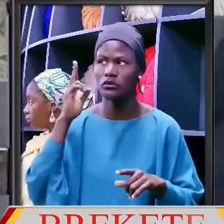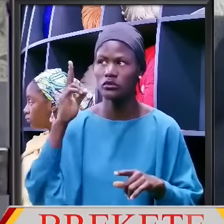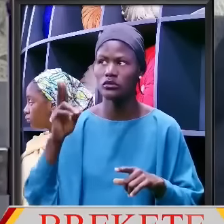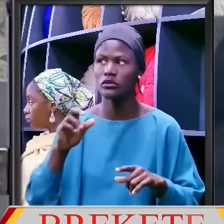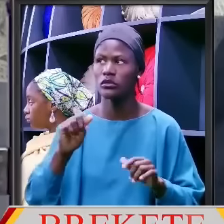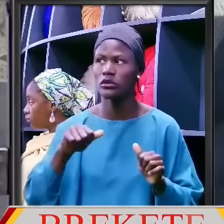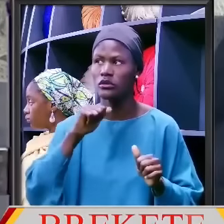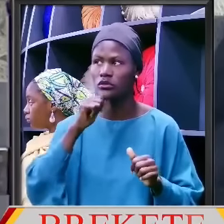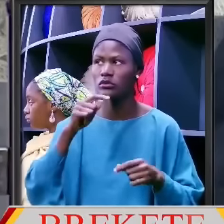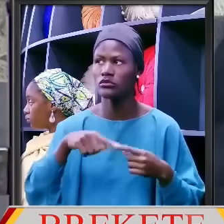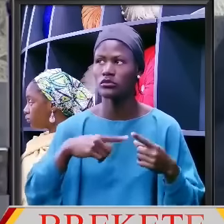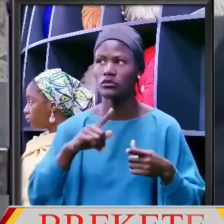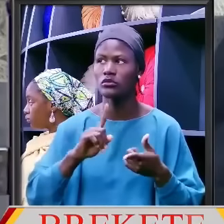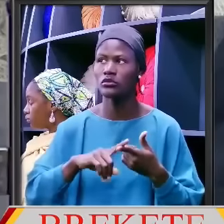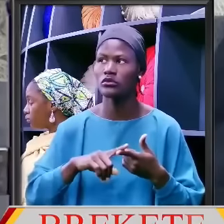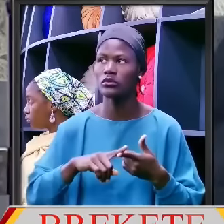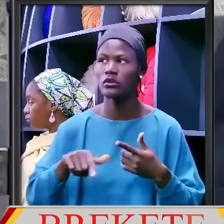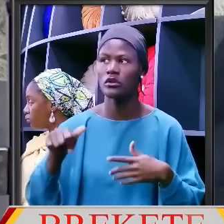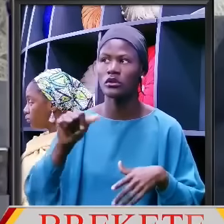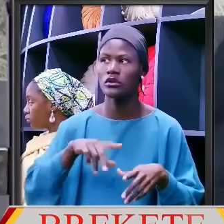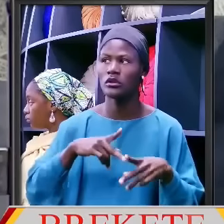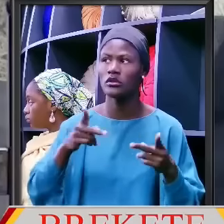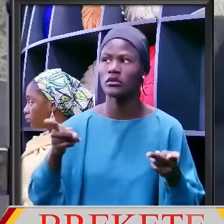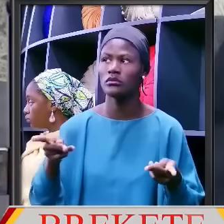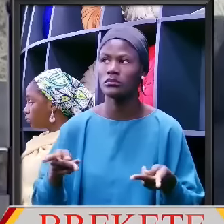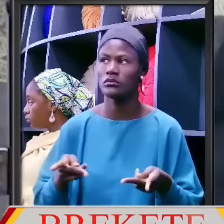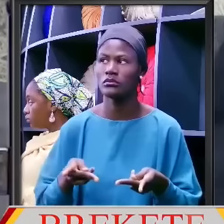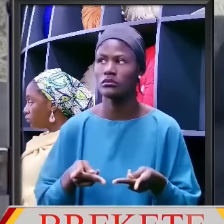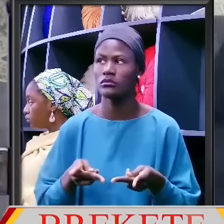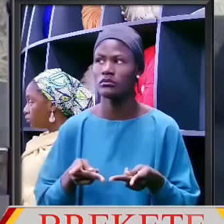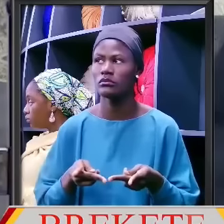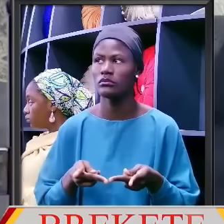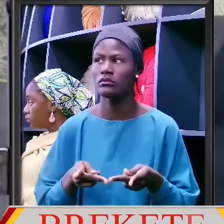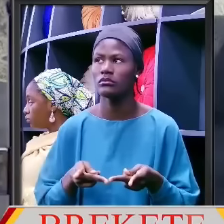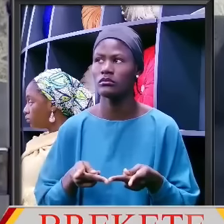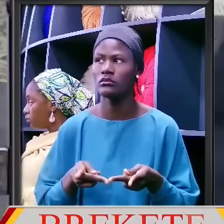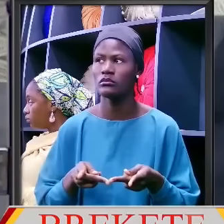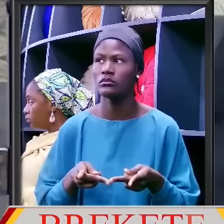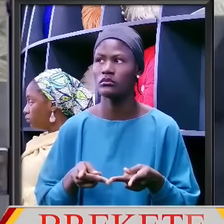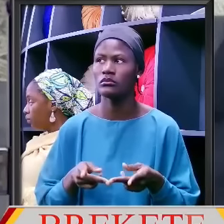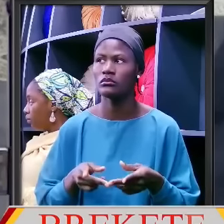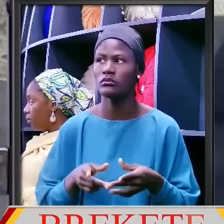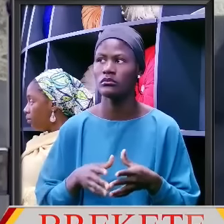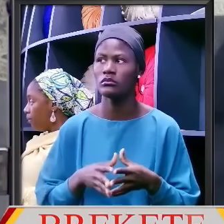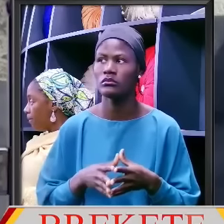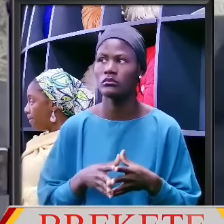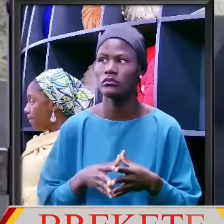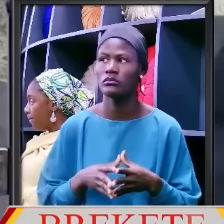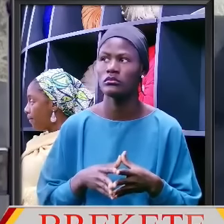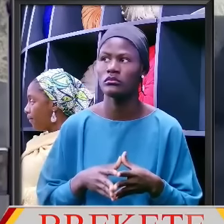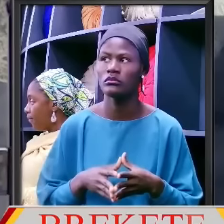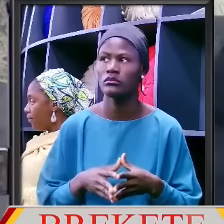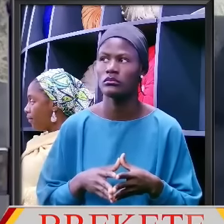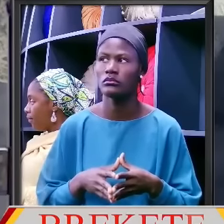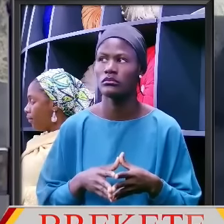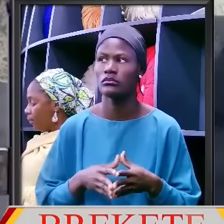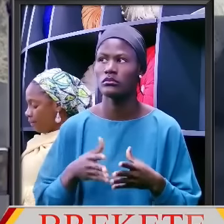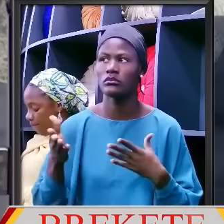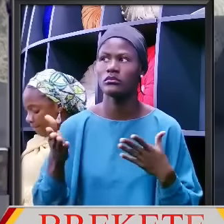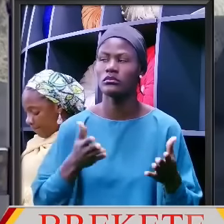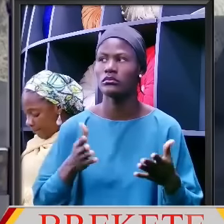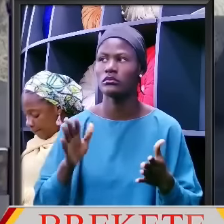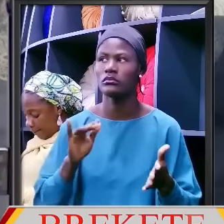cannot be able to go to any place because I went back to Japan. I stayed in Japan. So I went back to Japan and started my